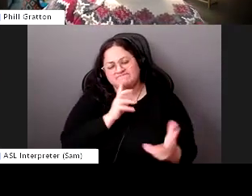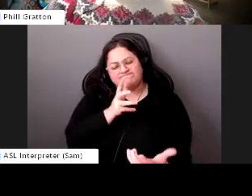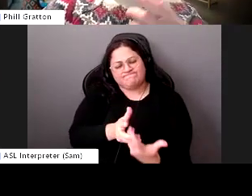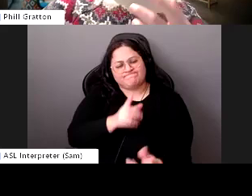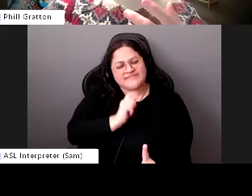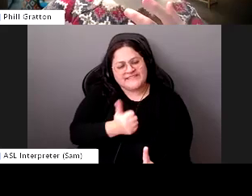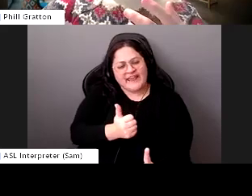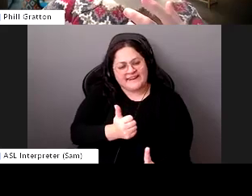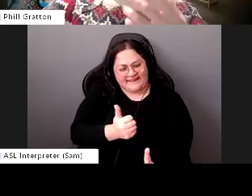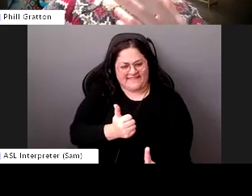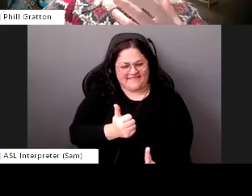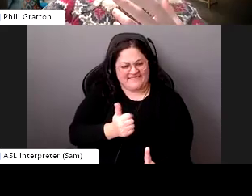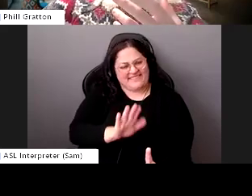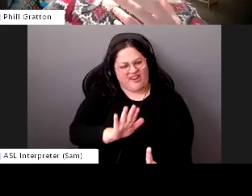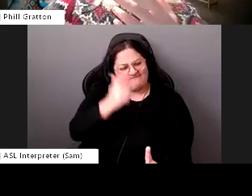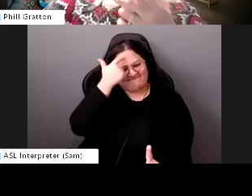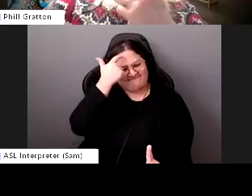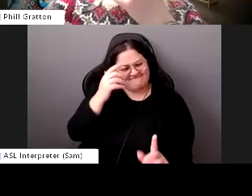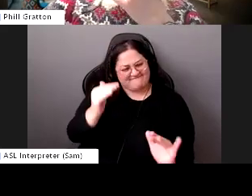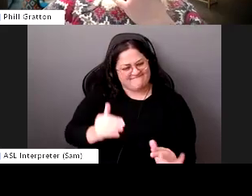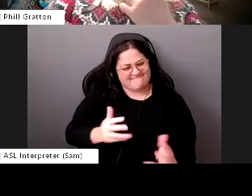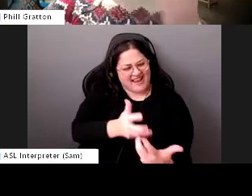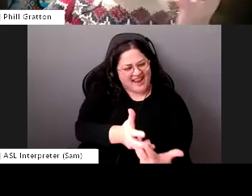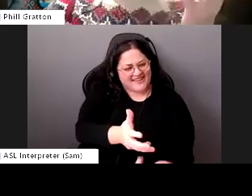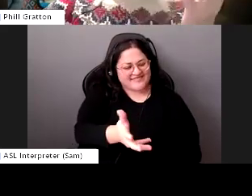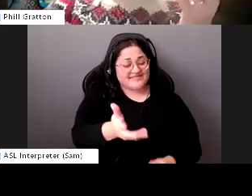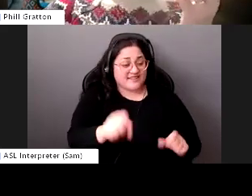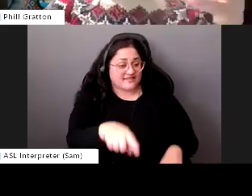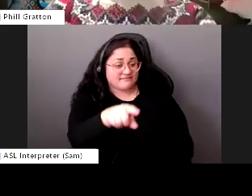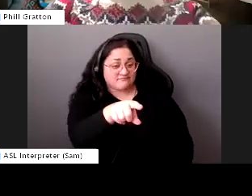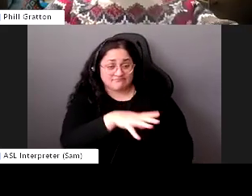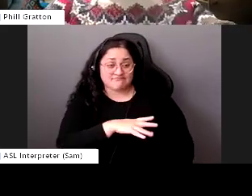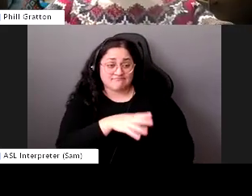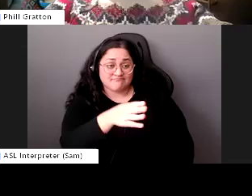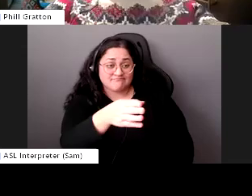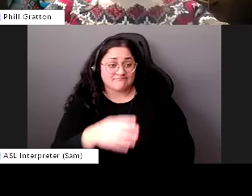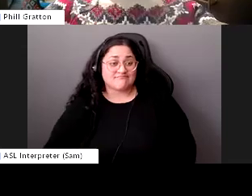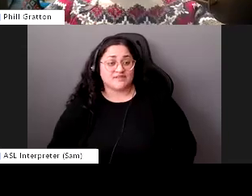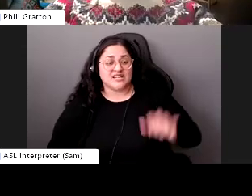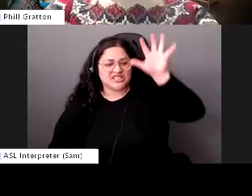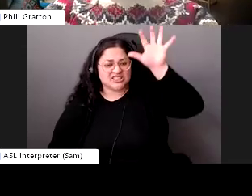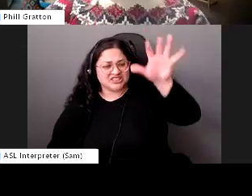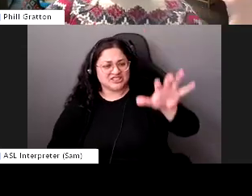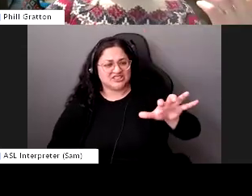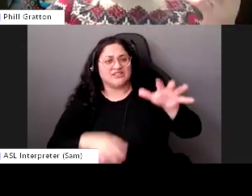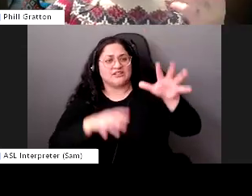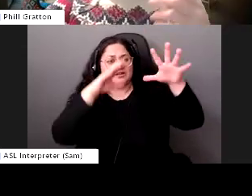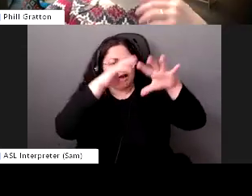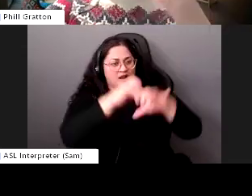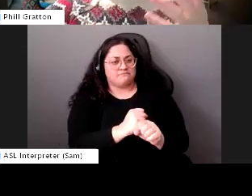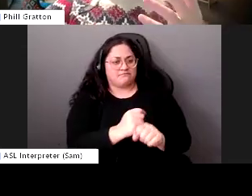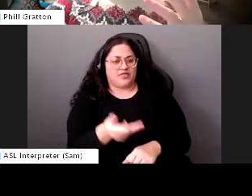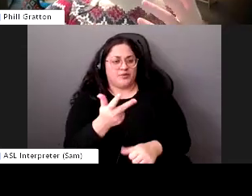So we've made the instructions a little bit more simple here. So it says, look, we went from all of these steps to 3